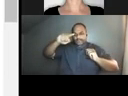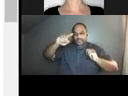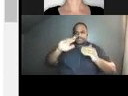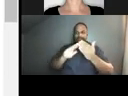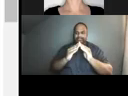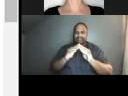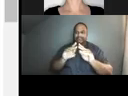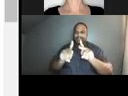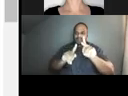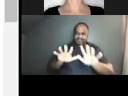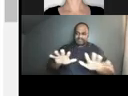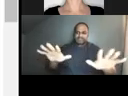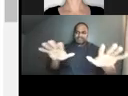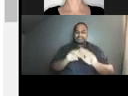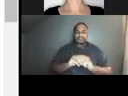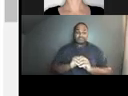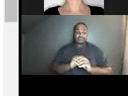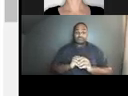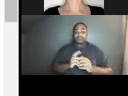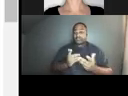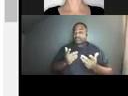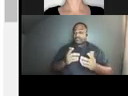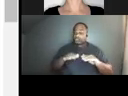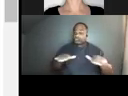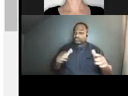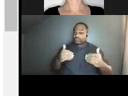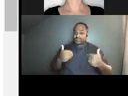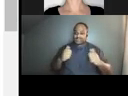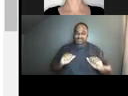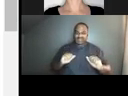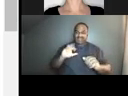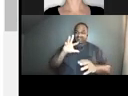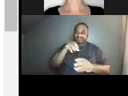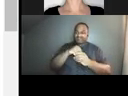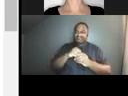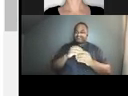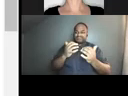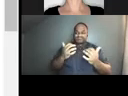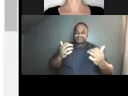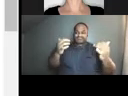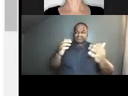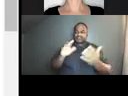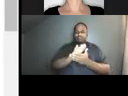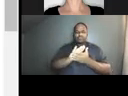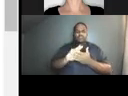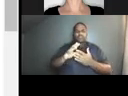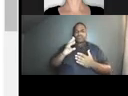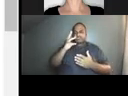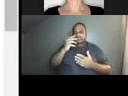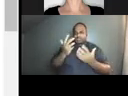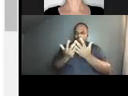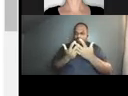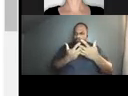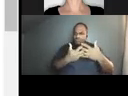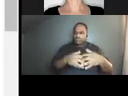The theater provides for a comfortable space for all children, teenagers, and young adults. Space and work must be organized in an inclusive